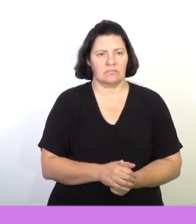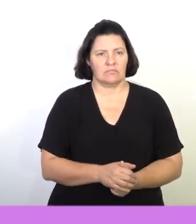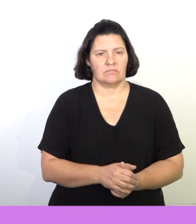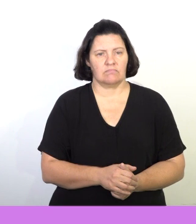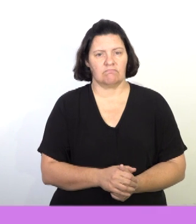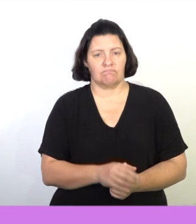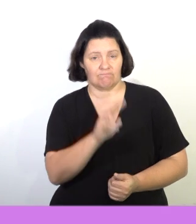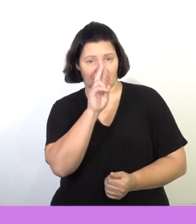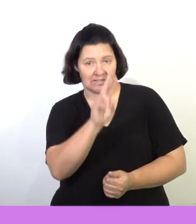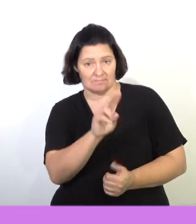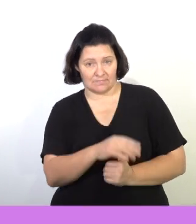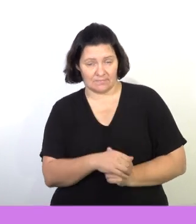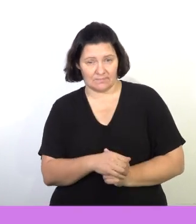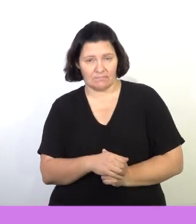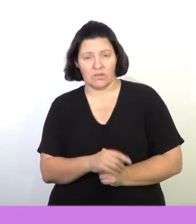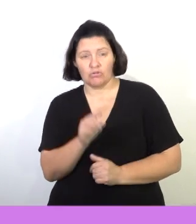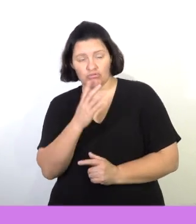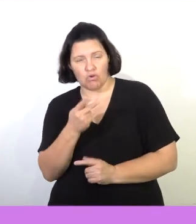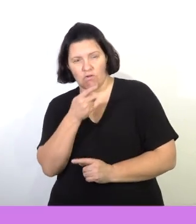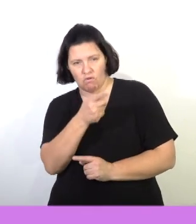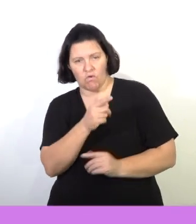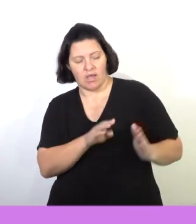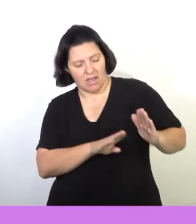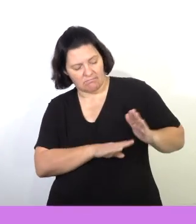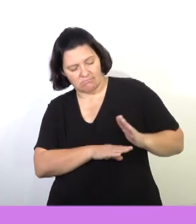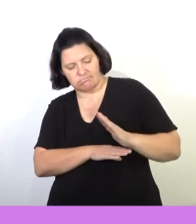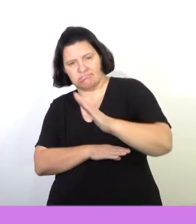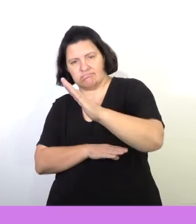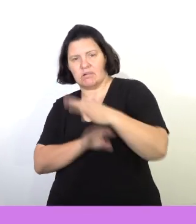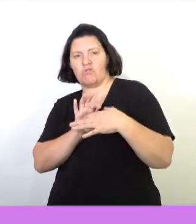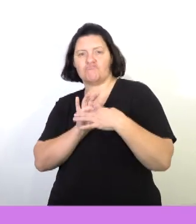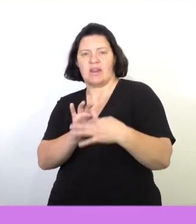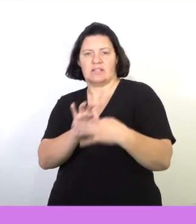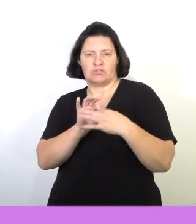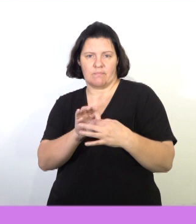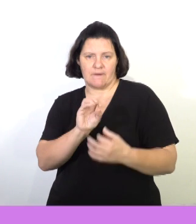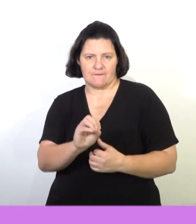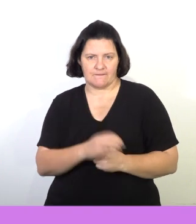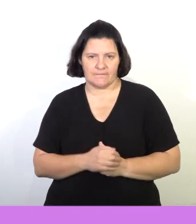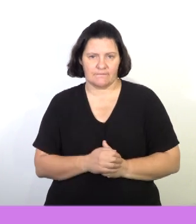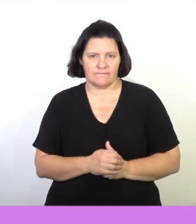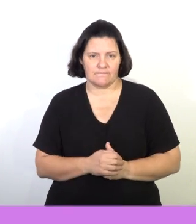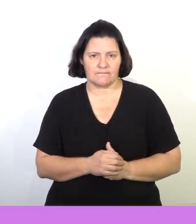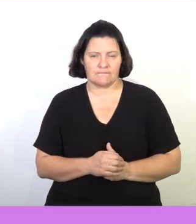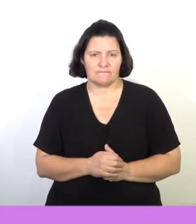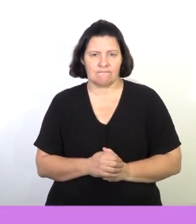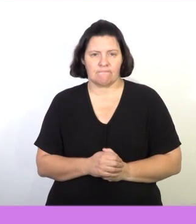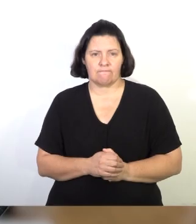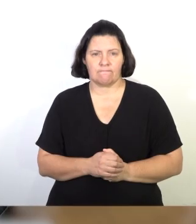will go up like that. So there is that increasing relationship over there.